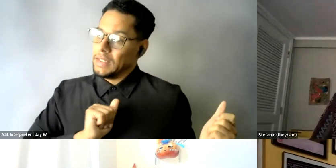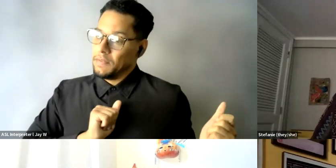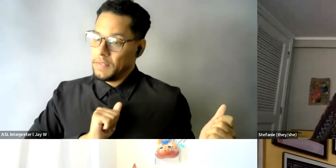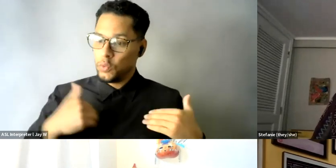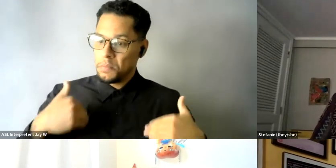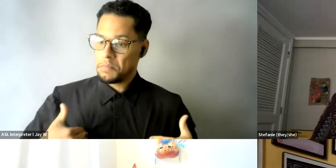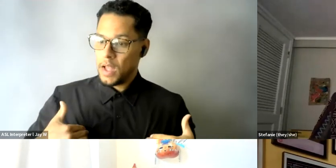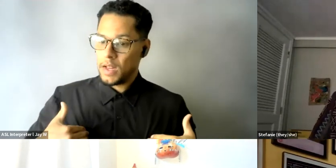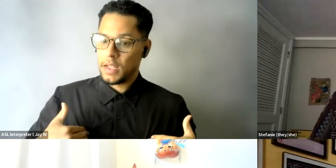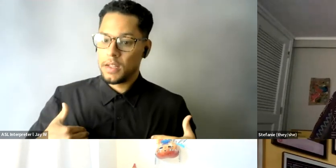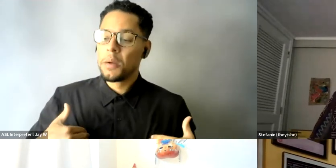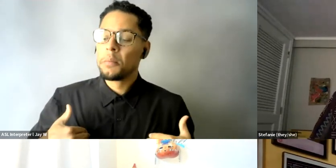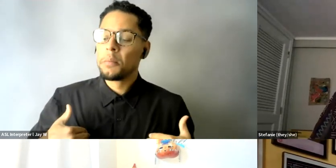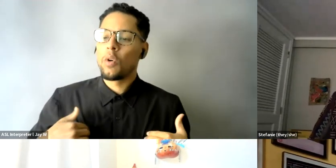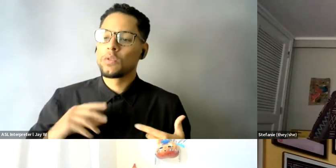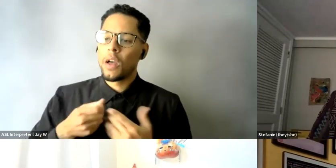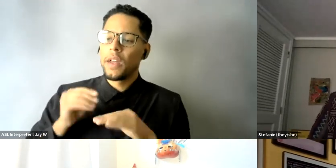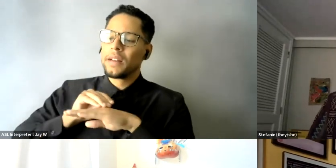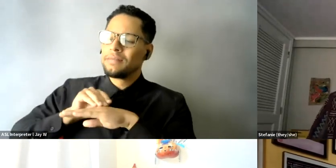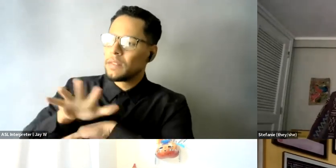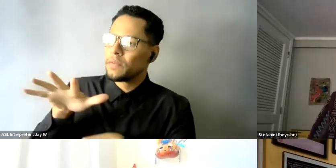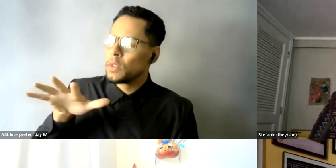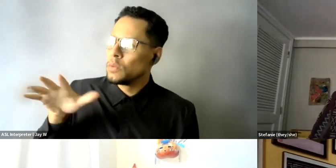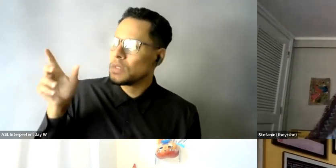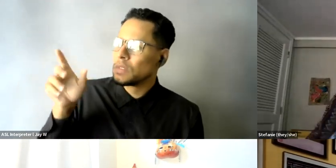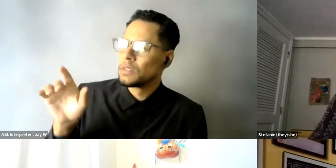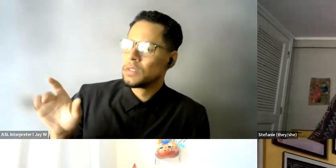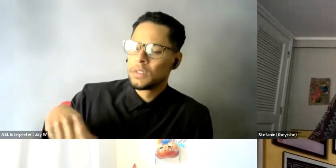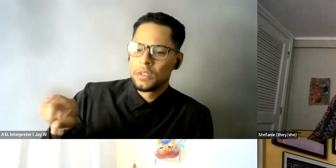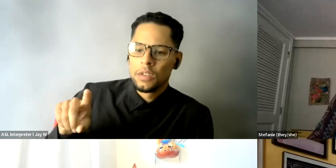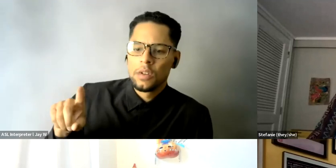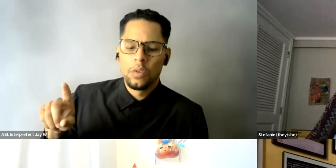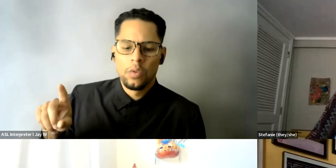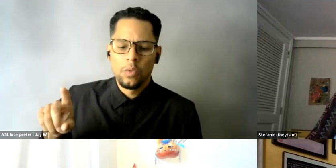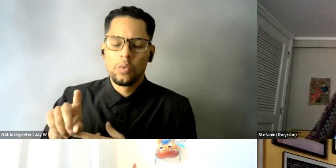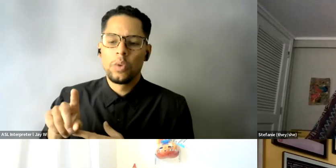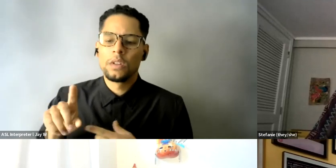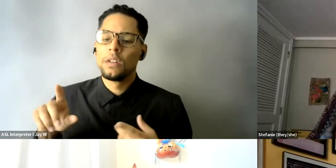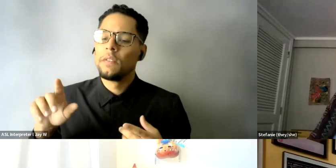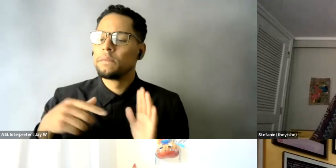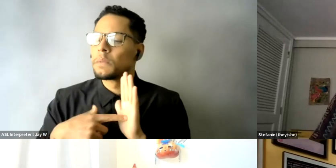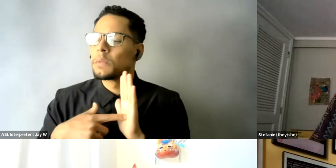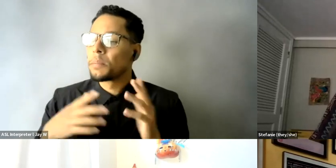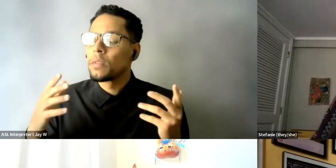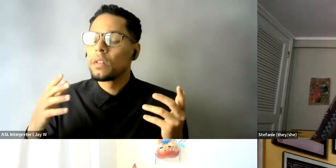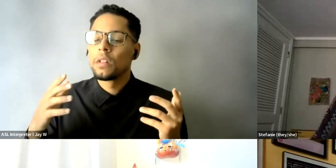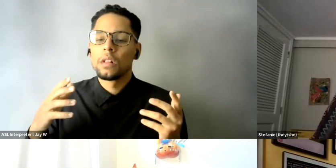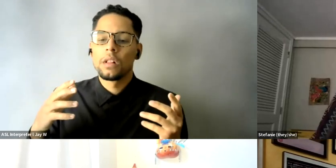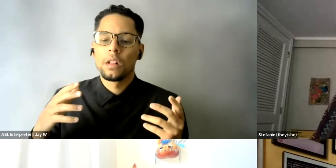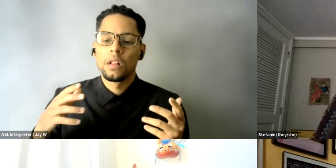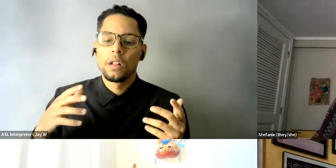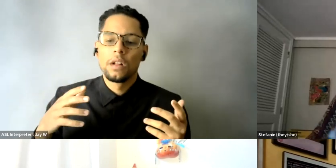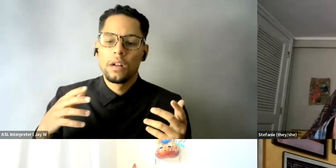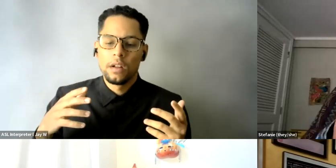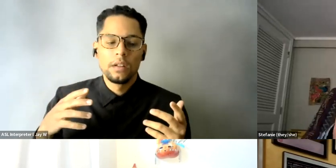dynamics of what it looks like when we have, when we move from the separation of head and heart of the